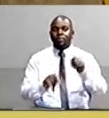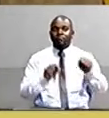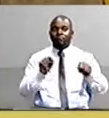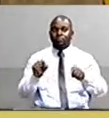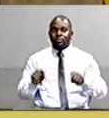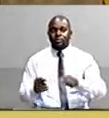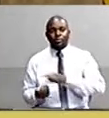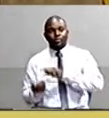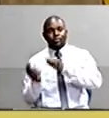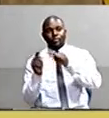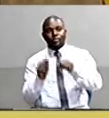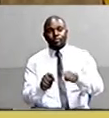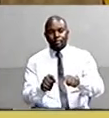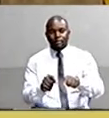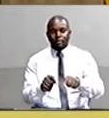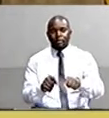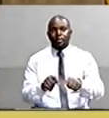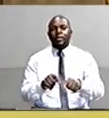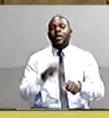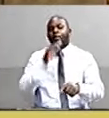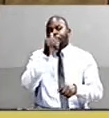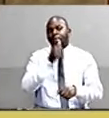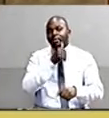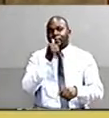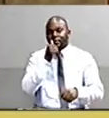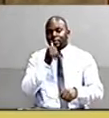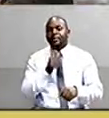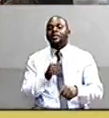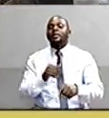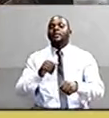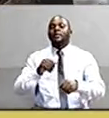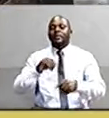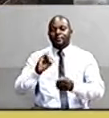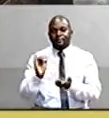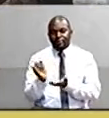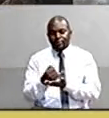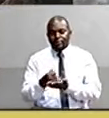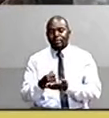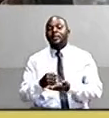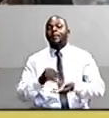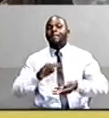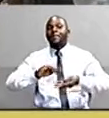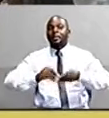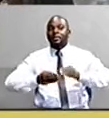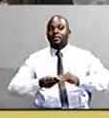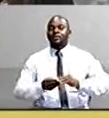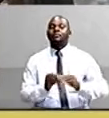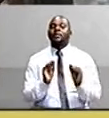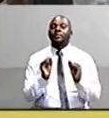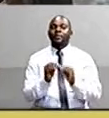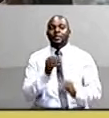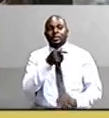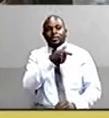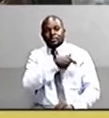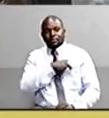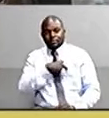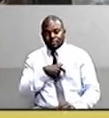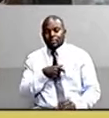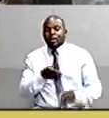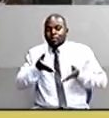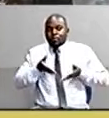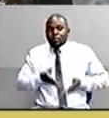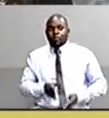and engage in public-private investment partnerships. While meeting a delegation of Canadian-born